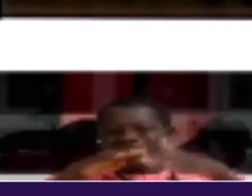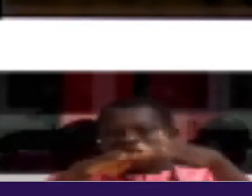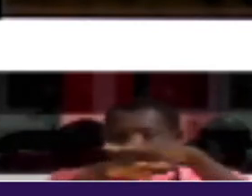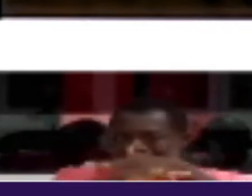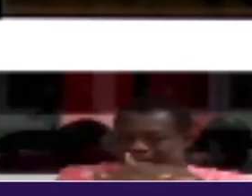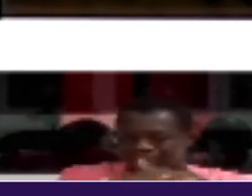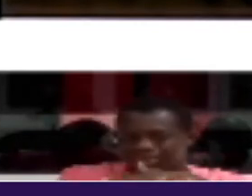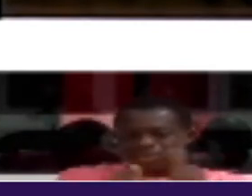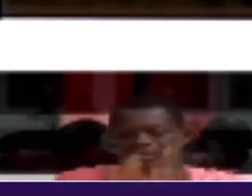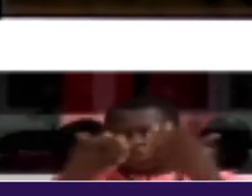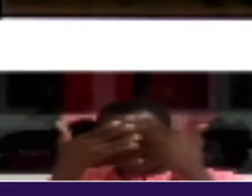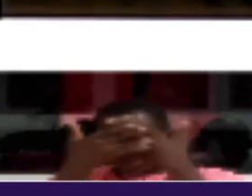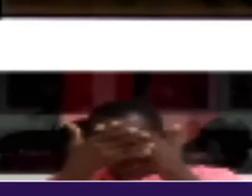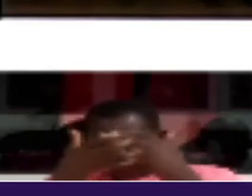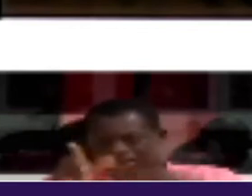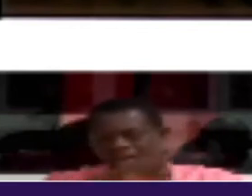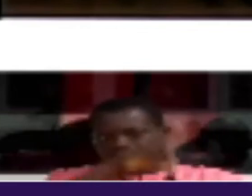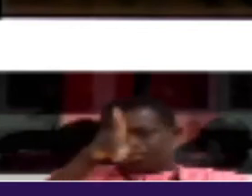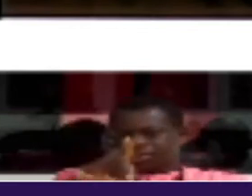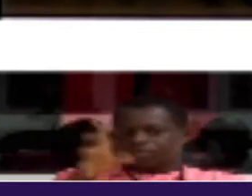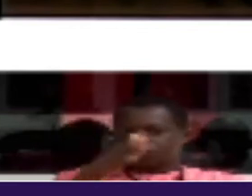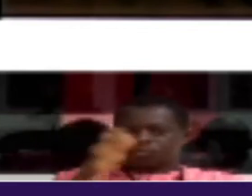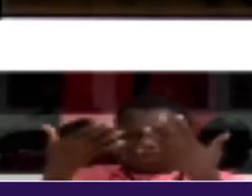darkness. So when he went in the dark,